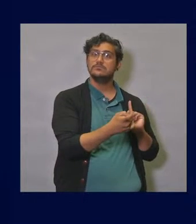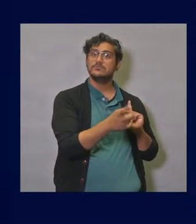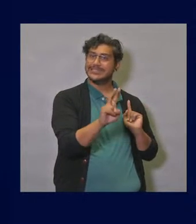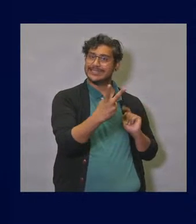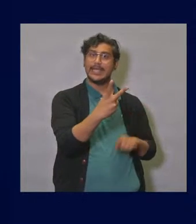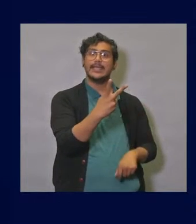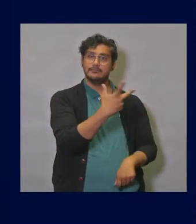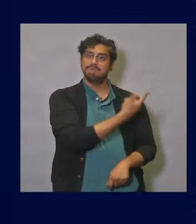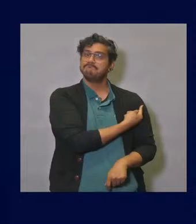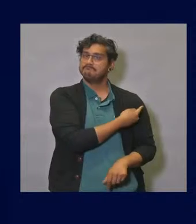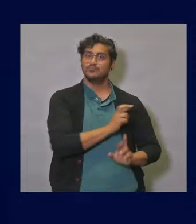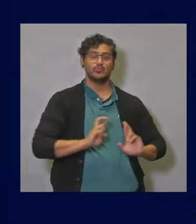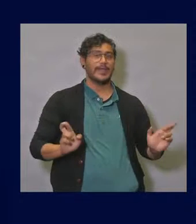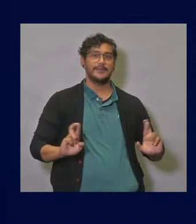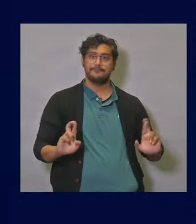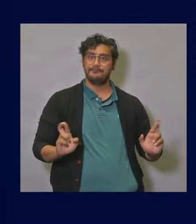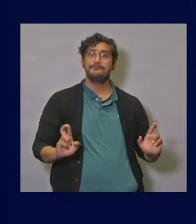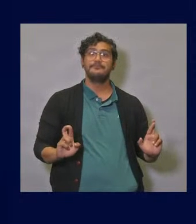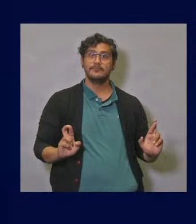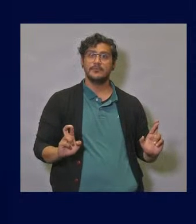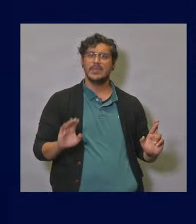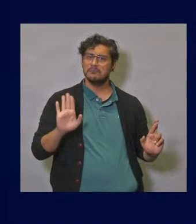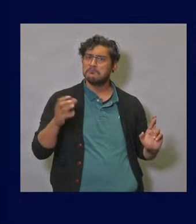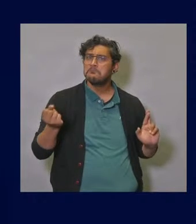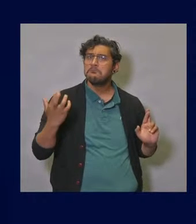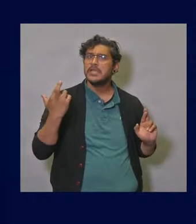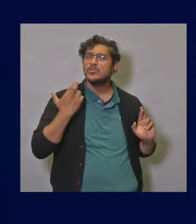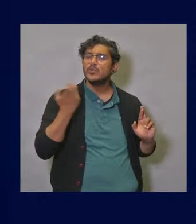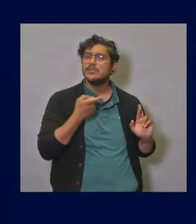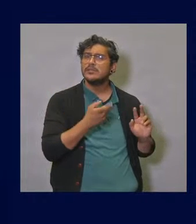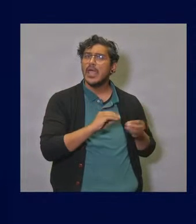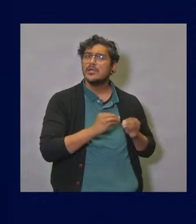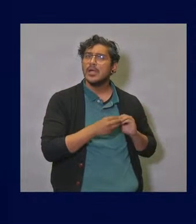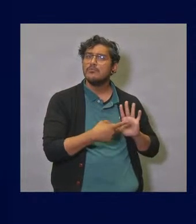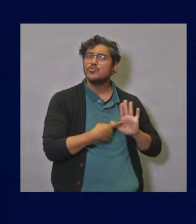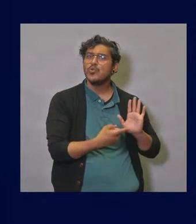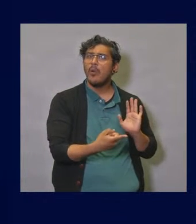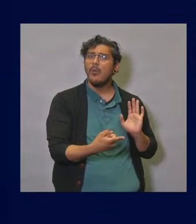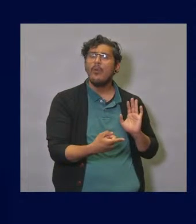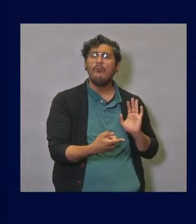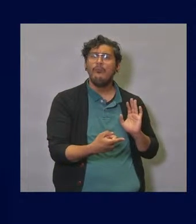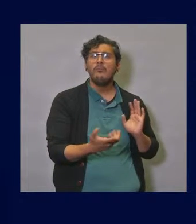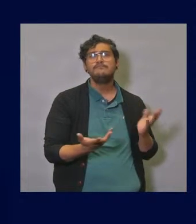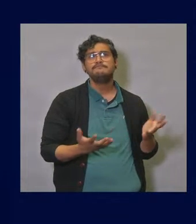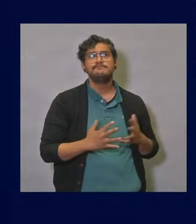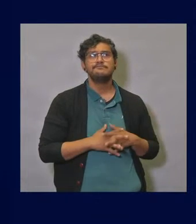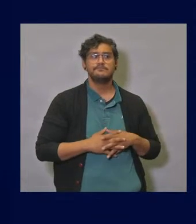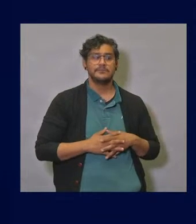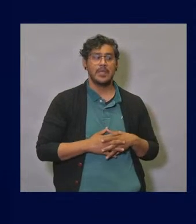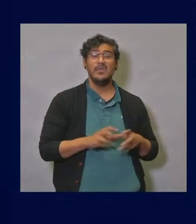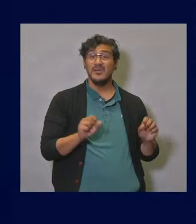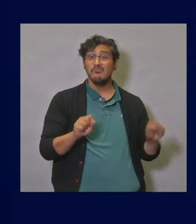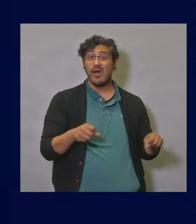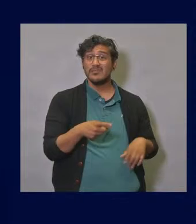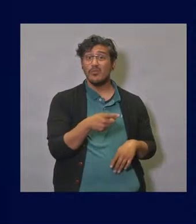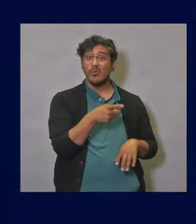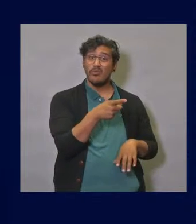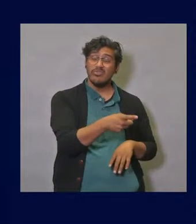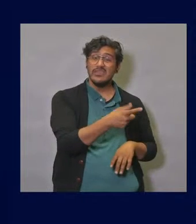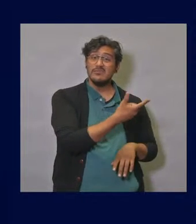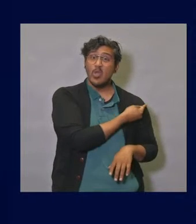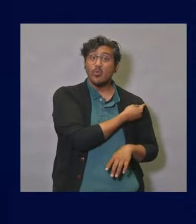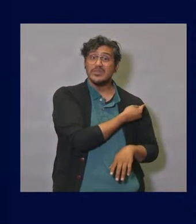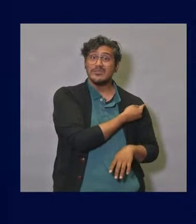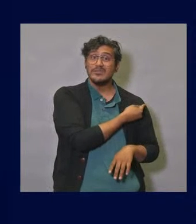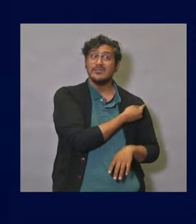second dose. There are many reasons why this number might be showing up. One is that some of these doses